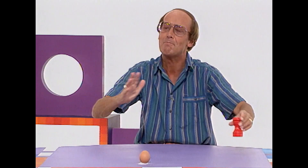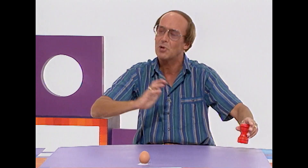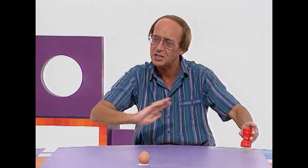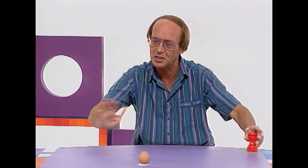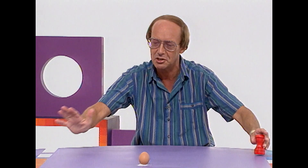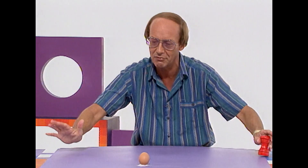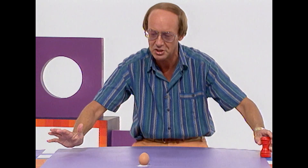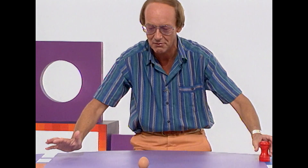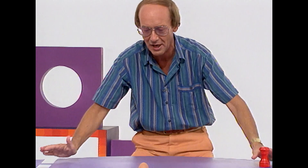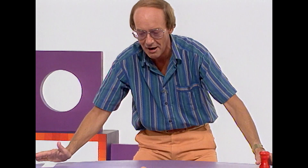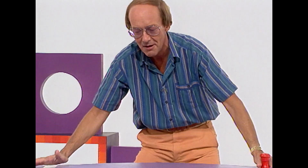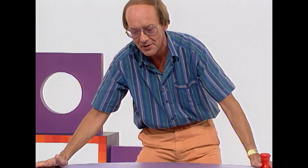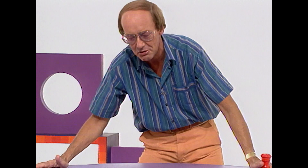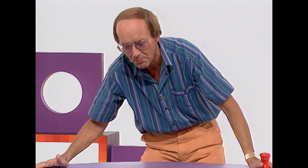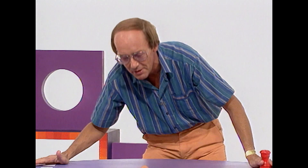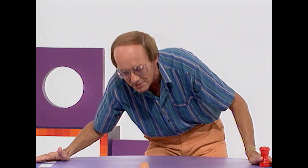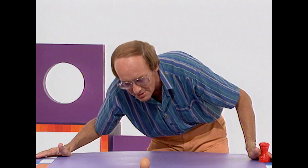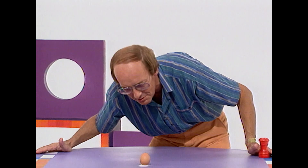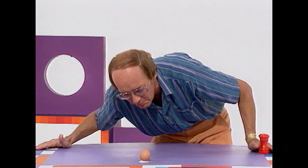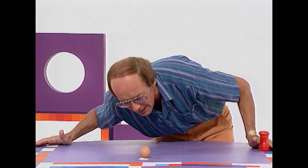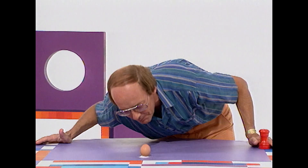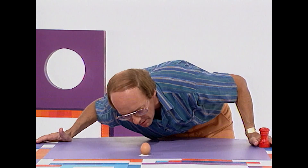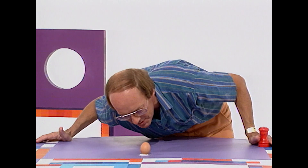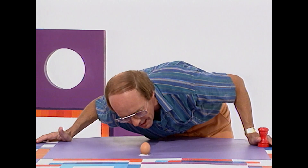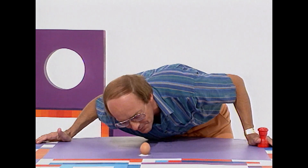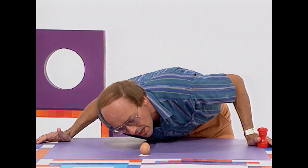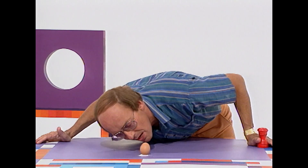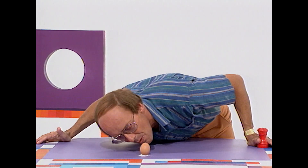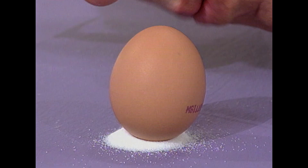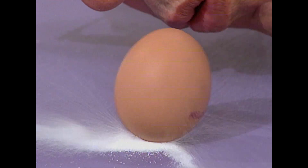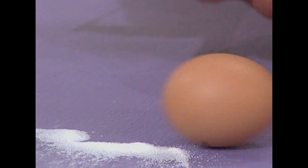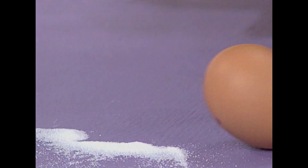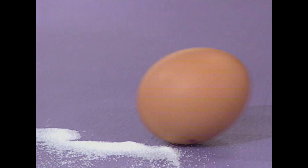give the impression that you've achieved the how, then you blow the salt away. Comme ça.